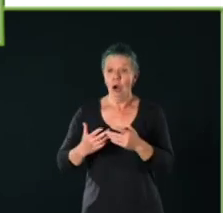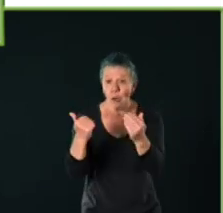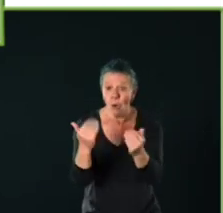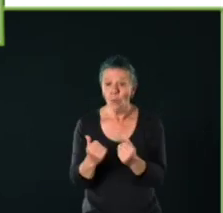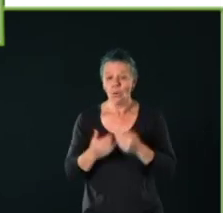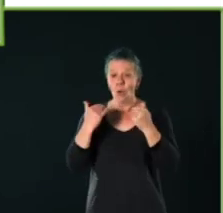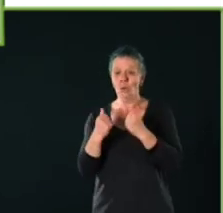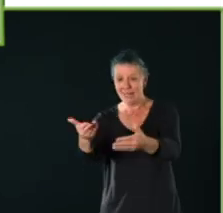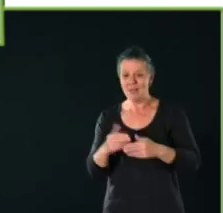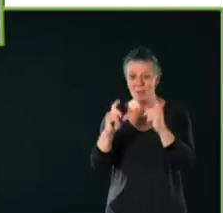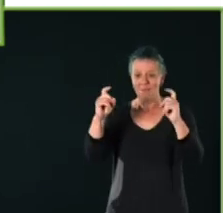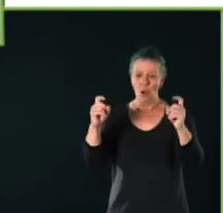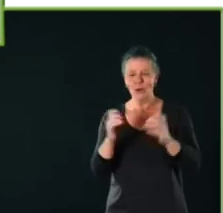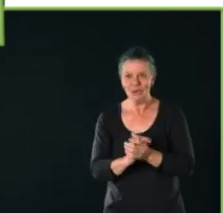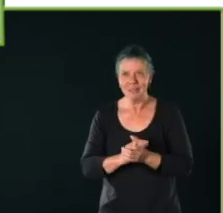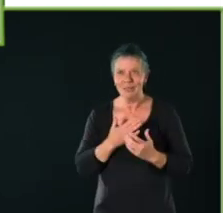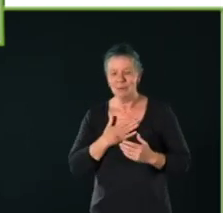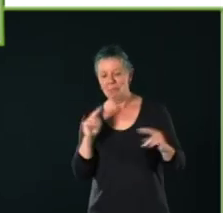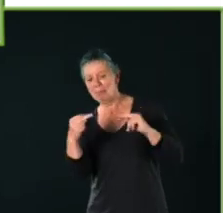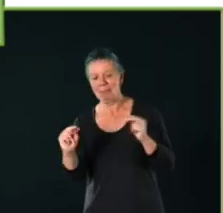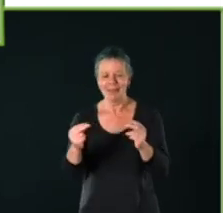I'd love to see it from other angles. But